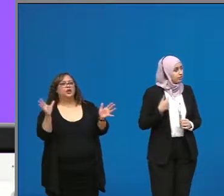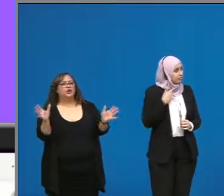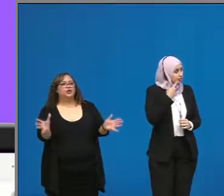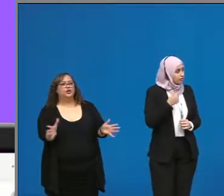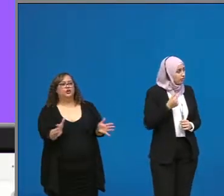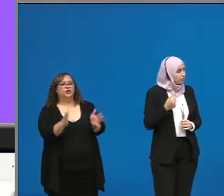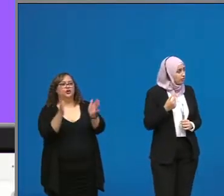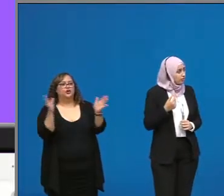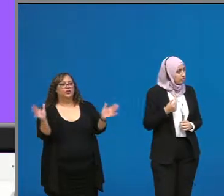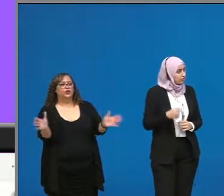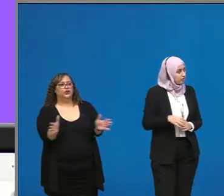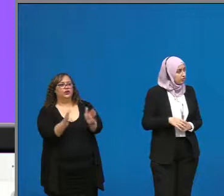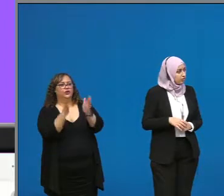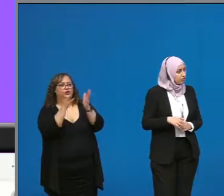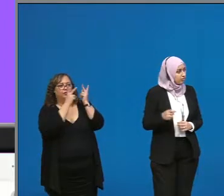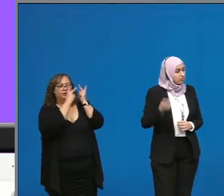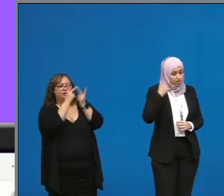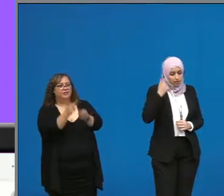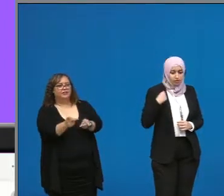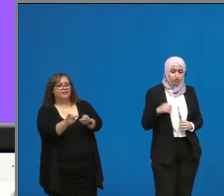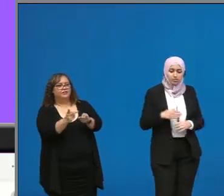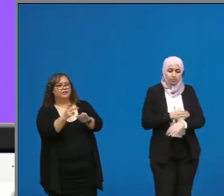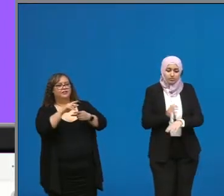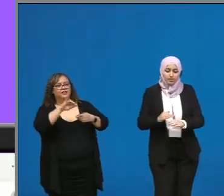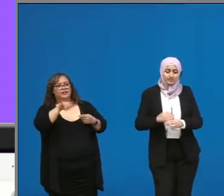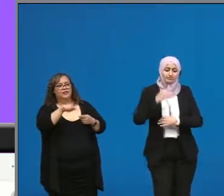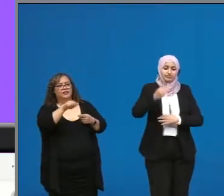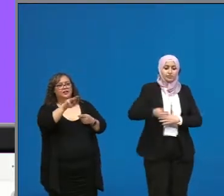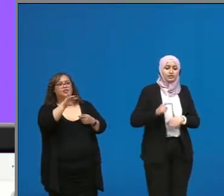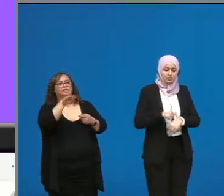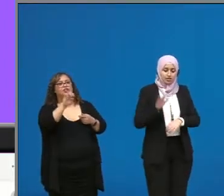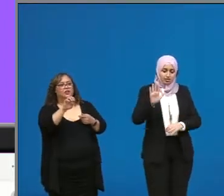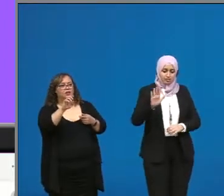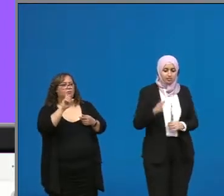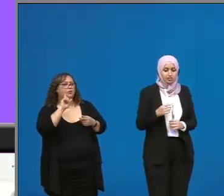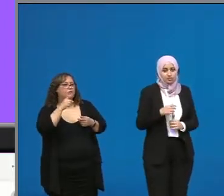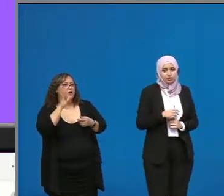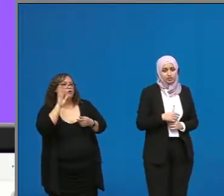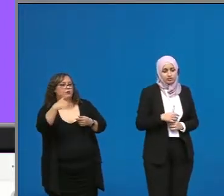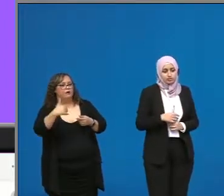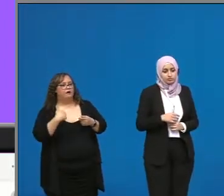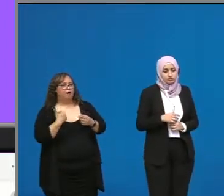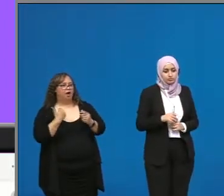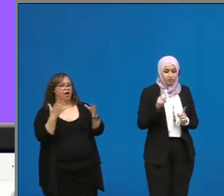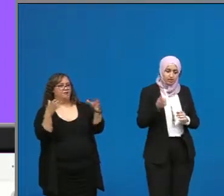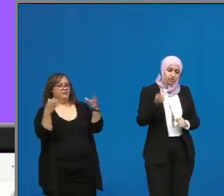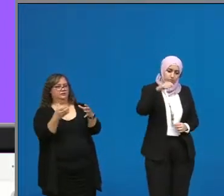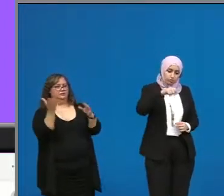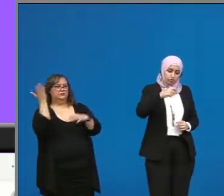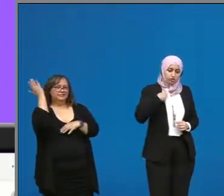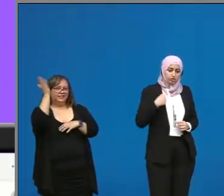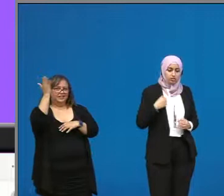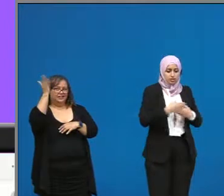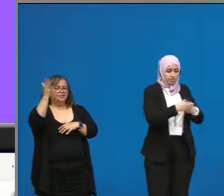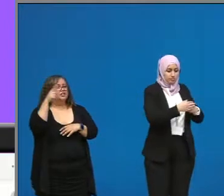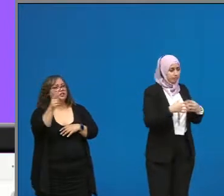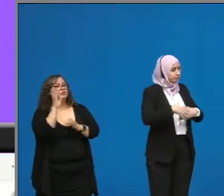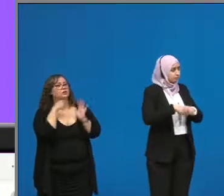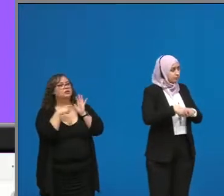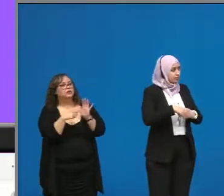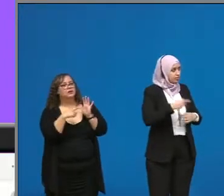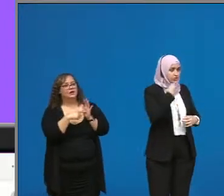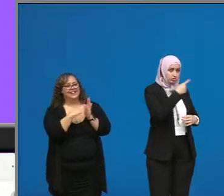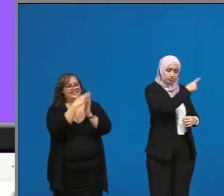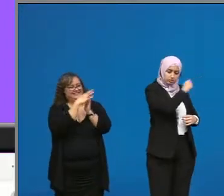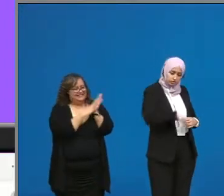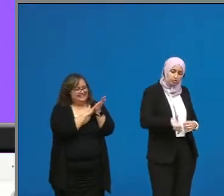last slide, to come visit my colleague Jamie in a session tomorrow, where he'll be taking something simple as text-to-speech, and he'll be